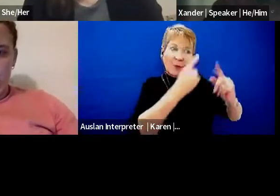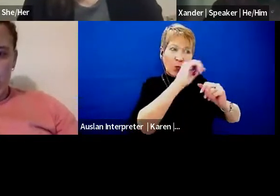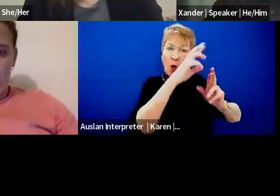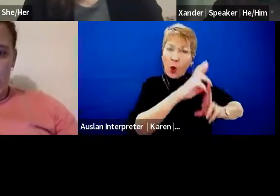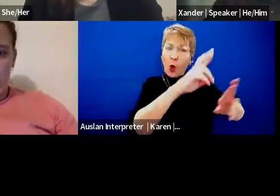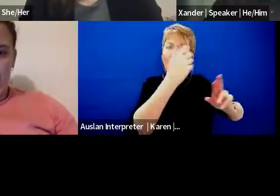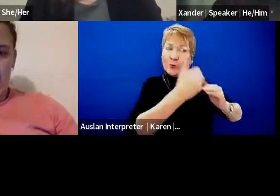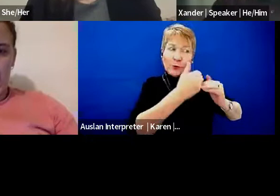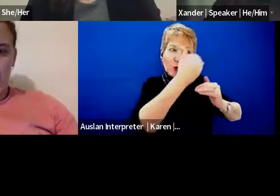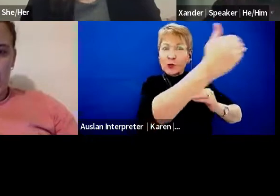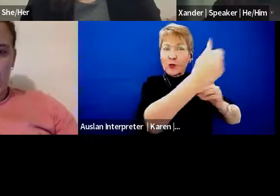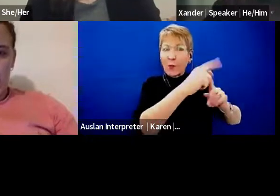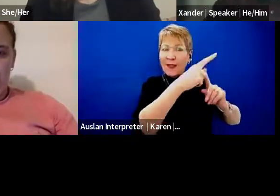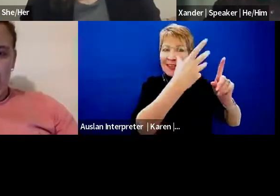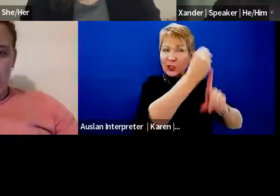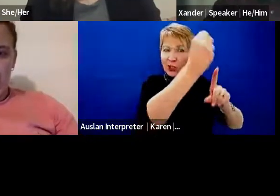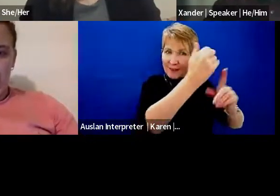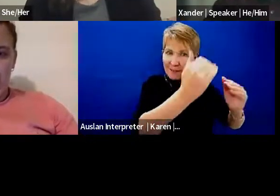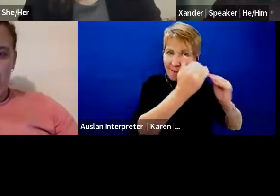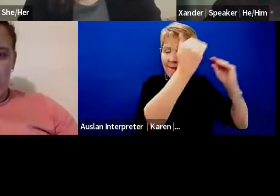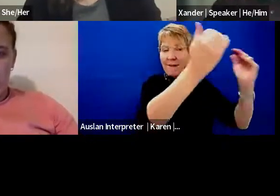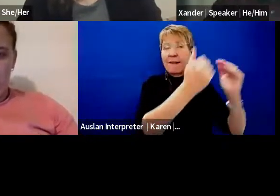all respectful of one another and we are inclusive.